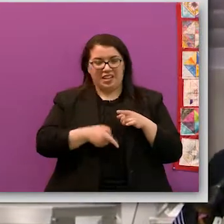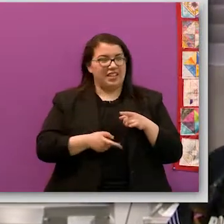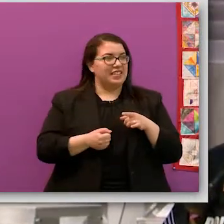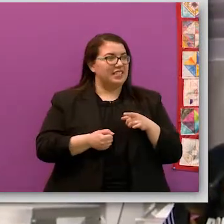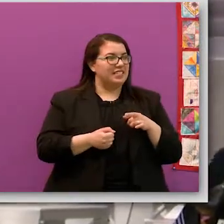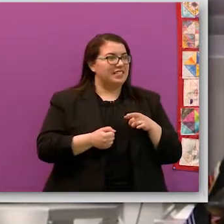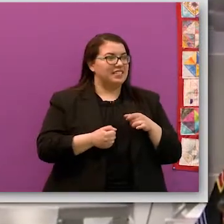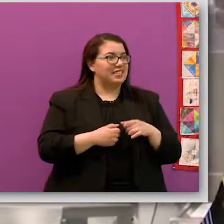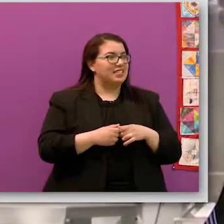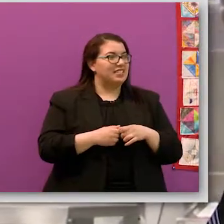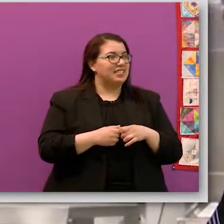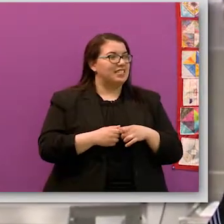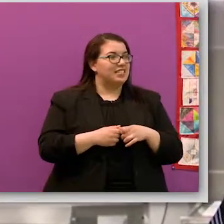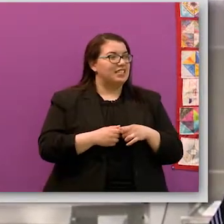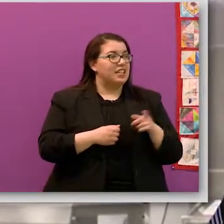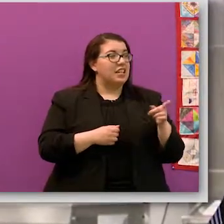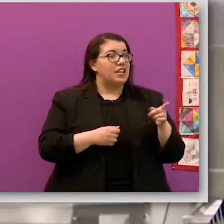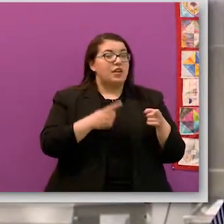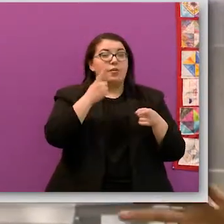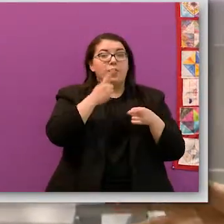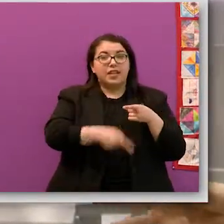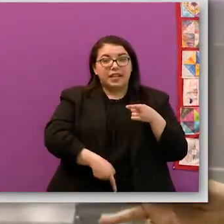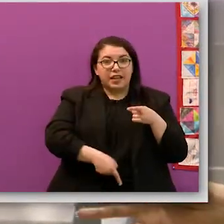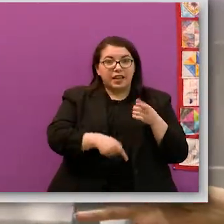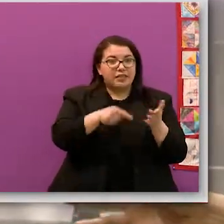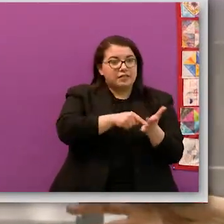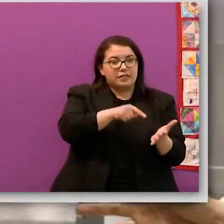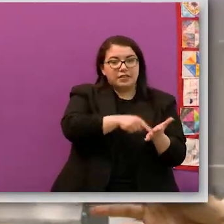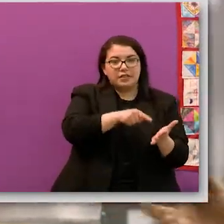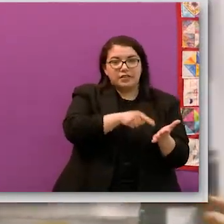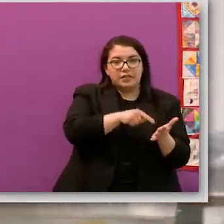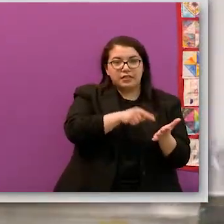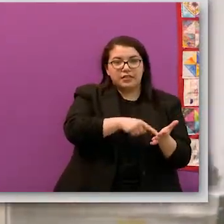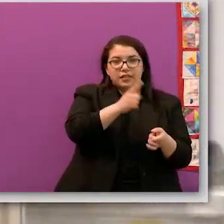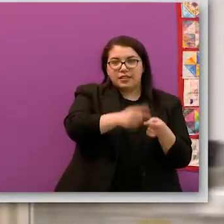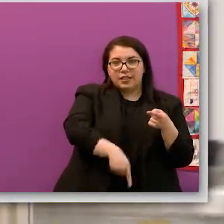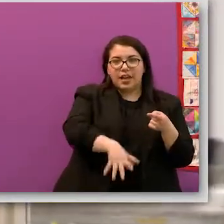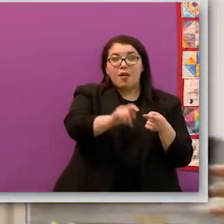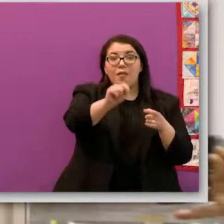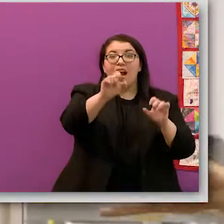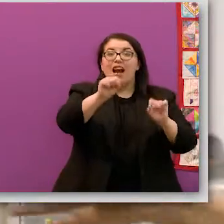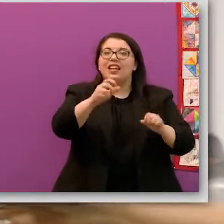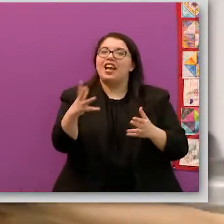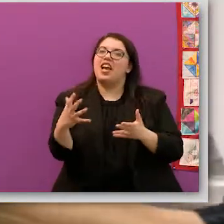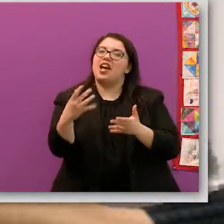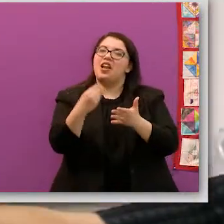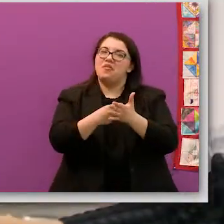we can't go into a deficit, but we can raise more money, which is what we did at our table.